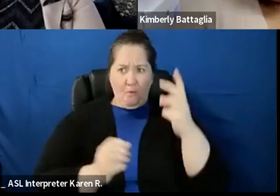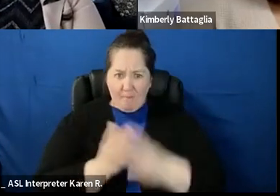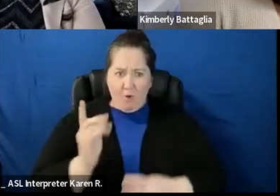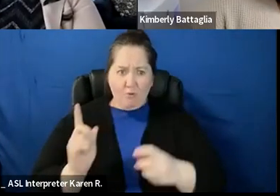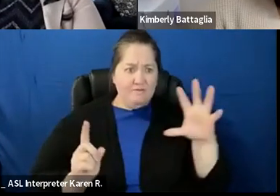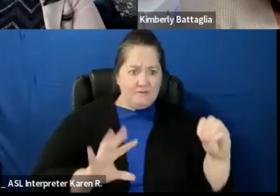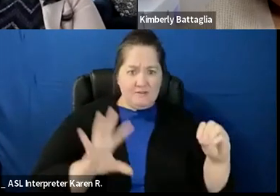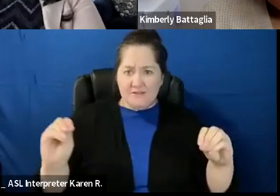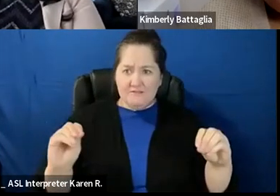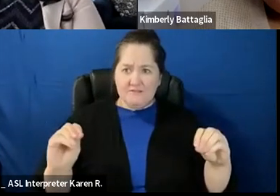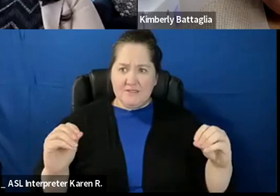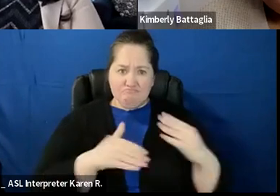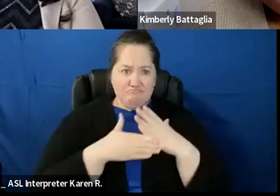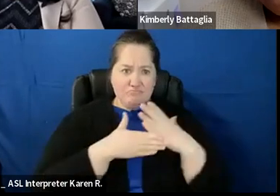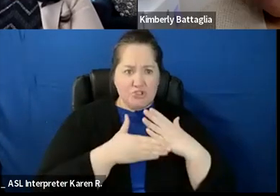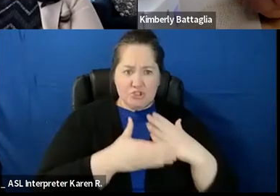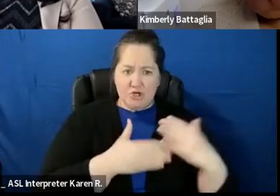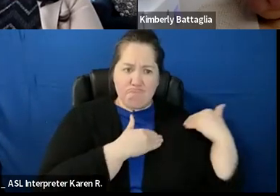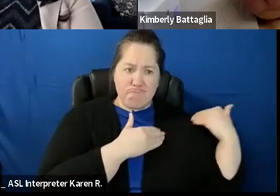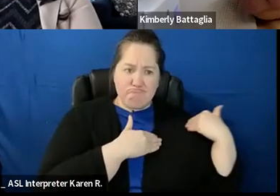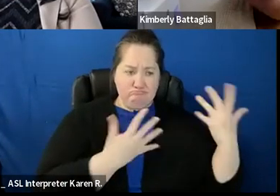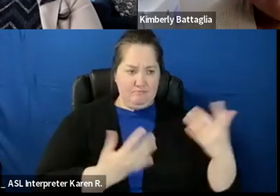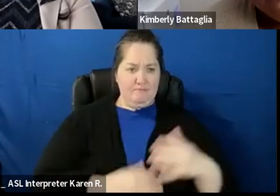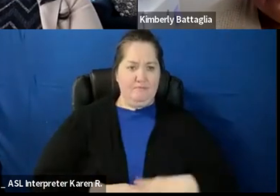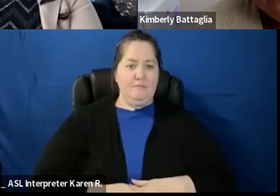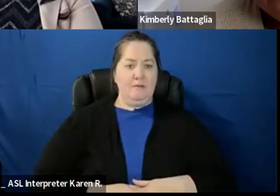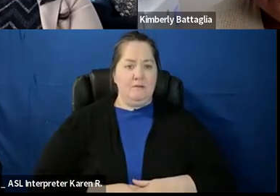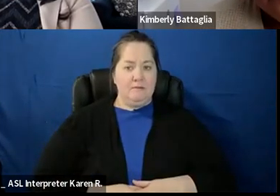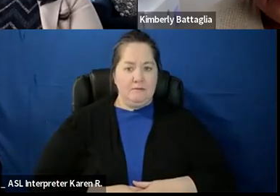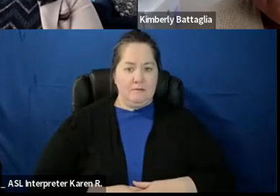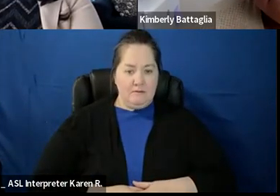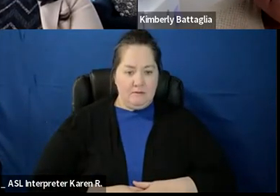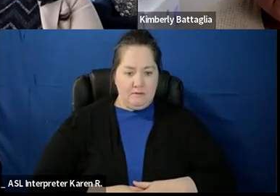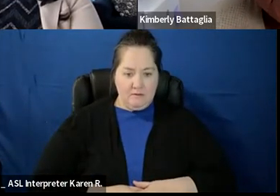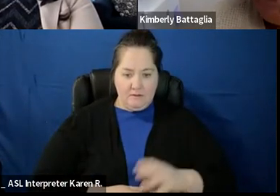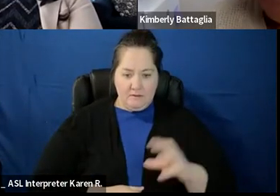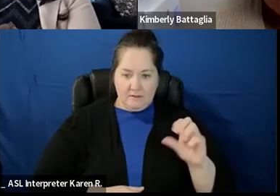50-50. Exactly. Thank you so much for that. And I think is it Shania?